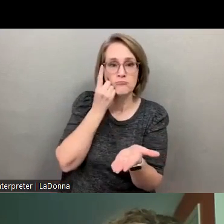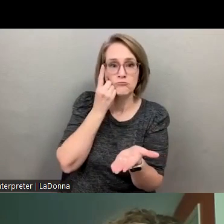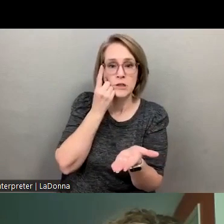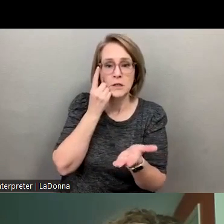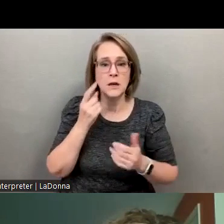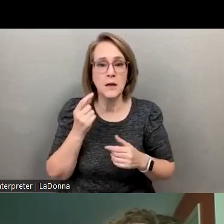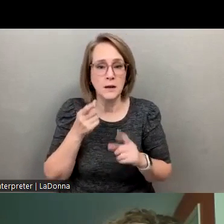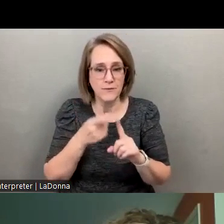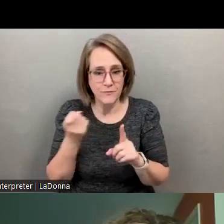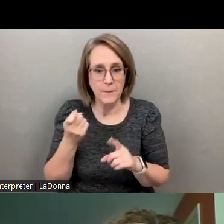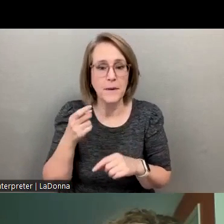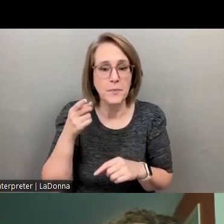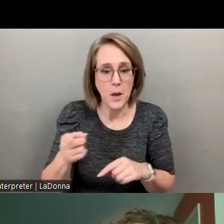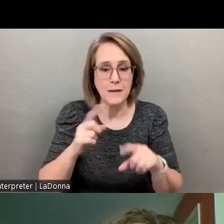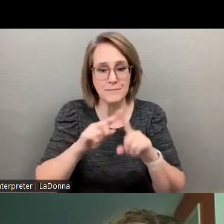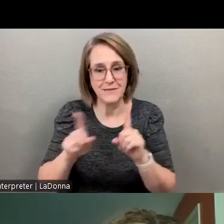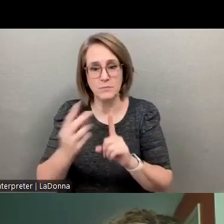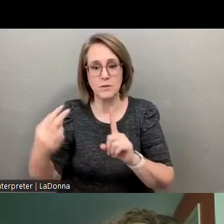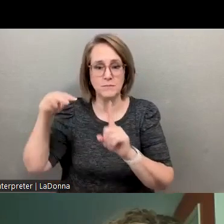the SAA's perspective, having